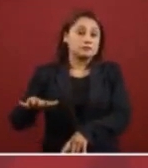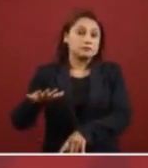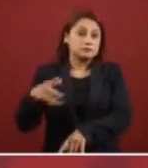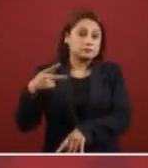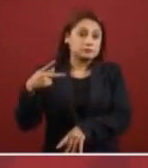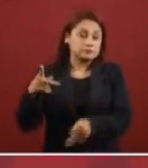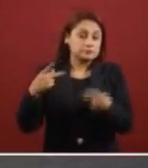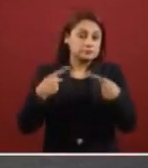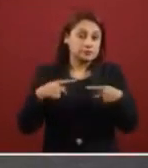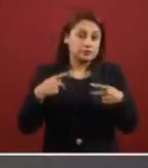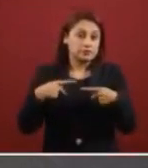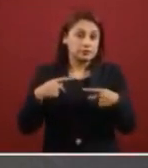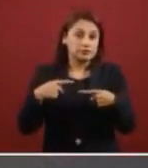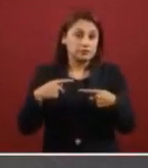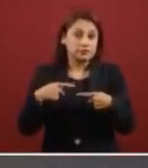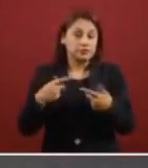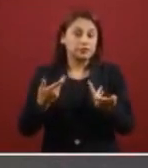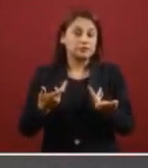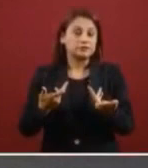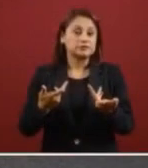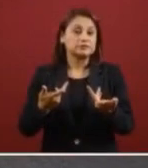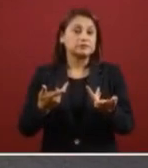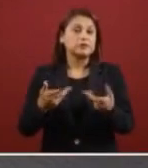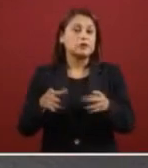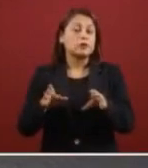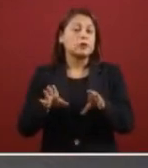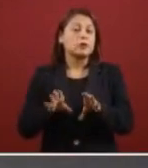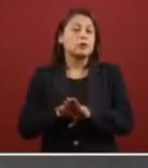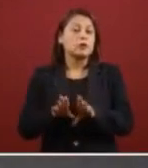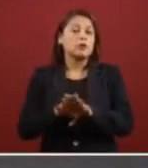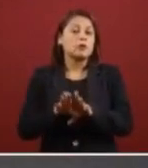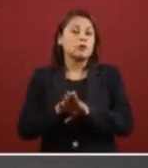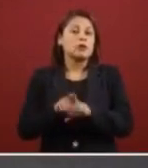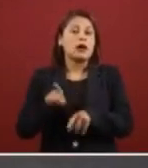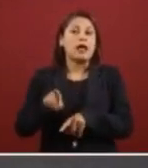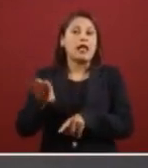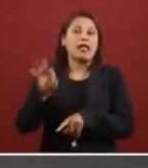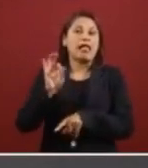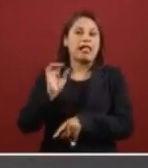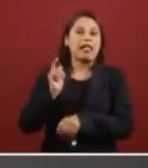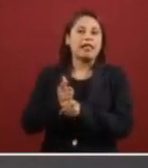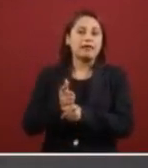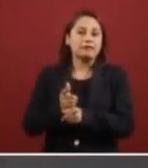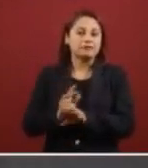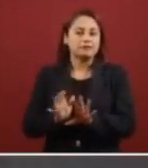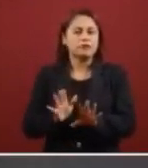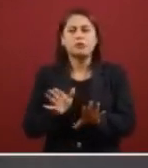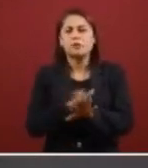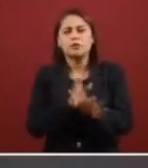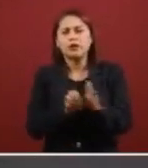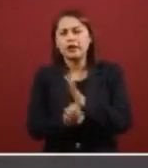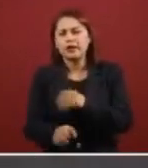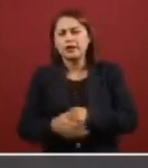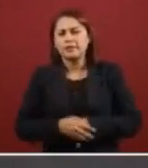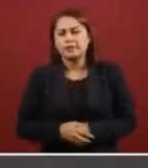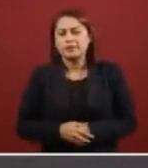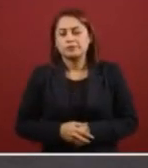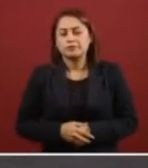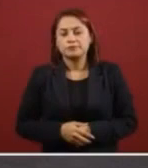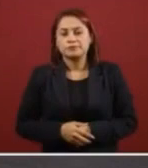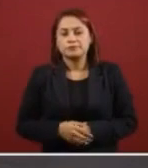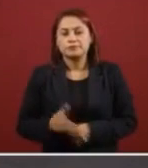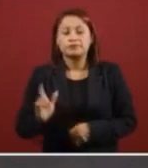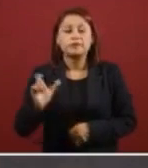things. Even if we have differences, en este caso con in this case with el ex-presidente, Carlos